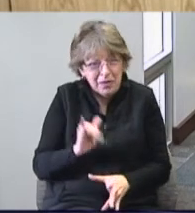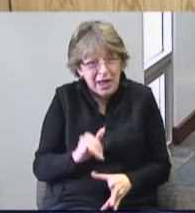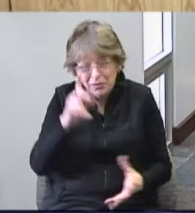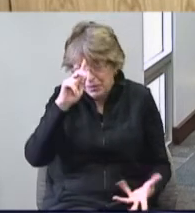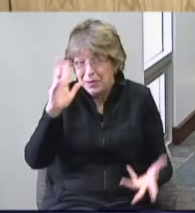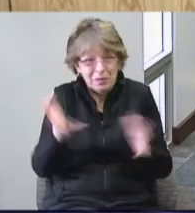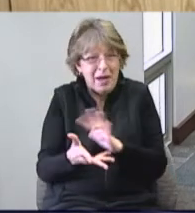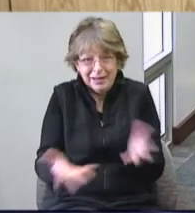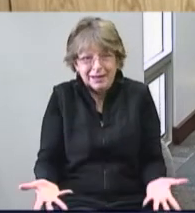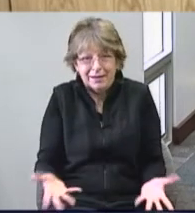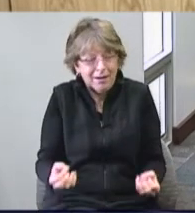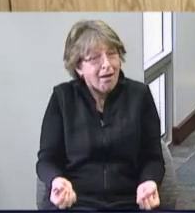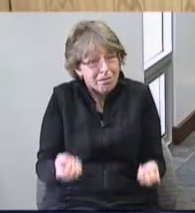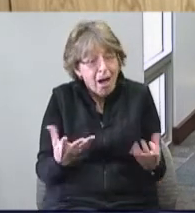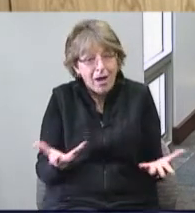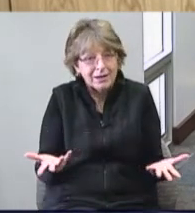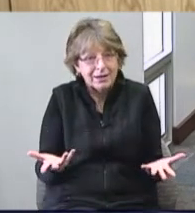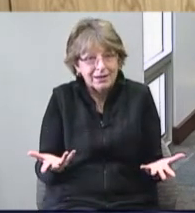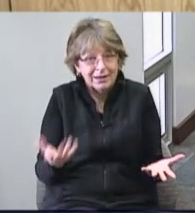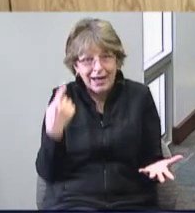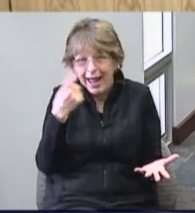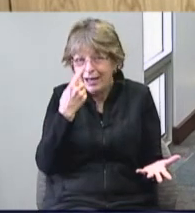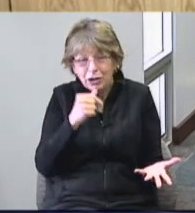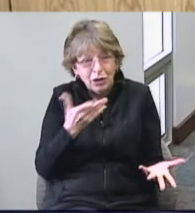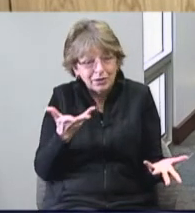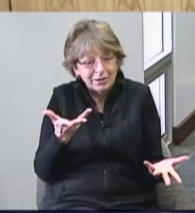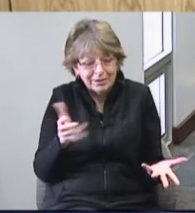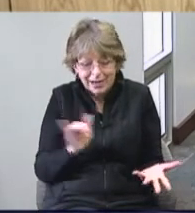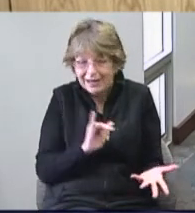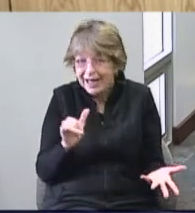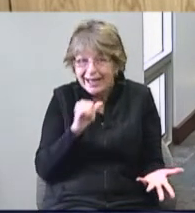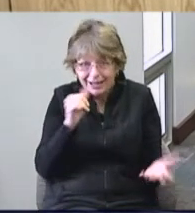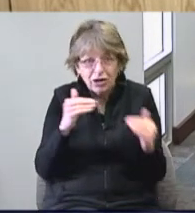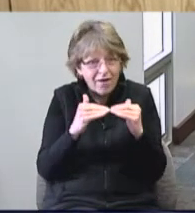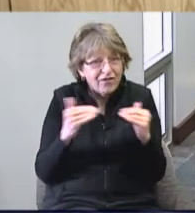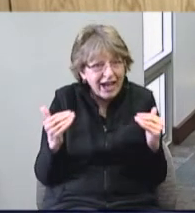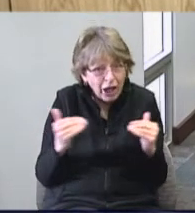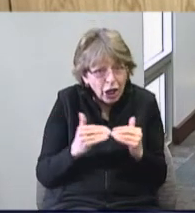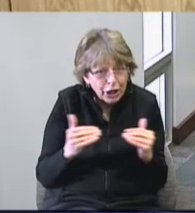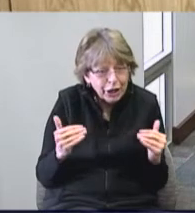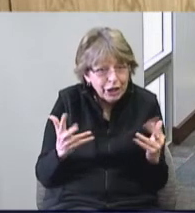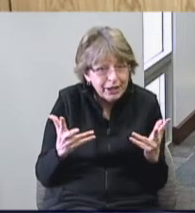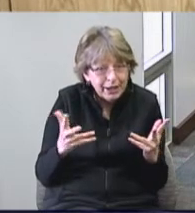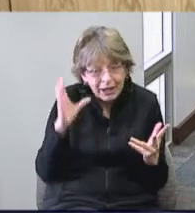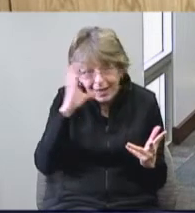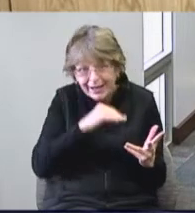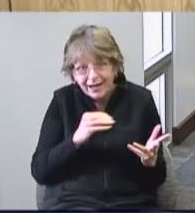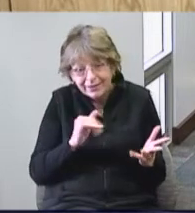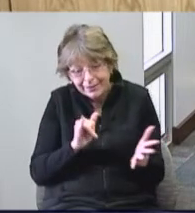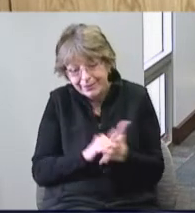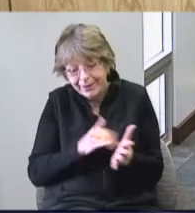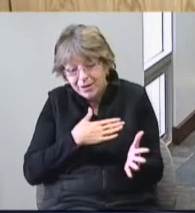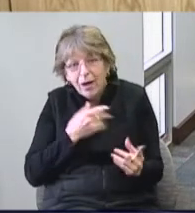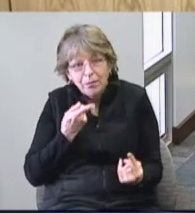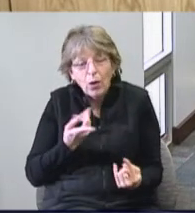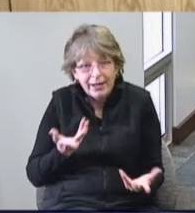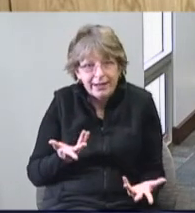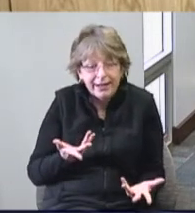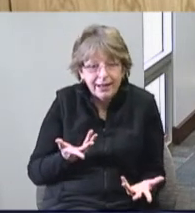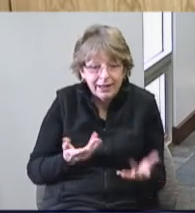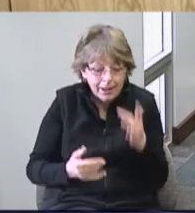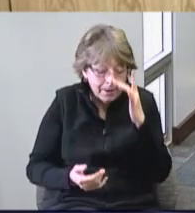about, a lot of it. And it does look like it's not fair, is, I guess, my point.